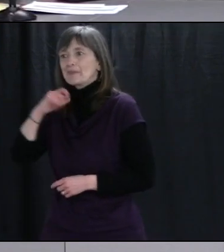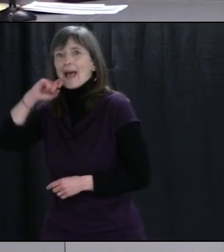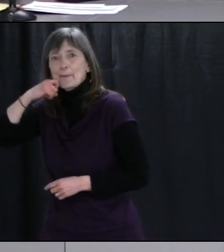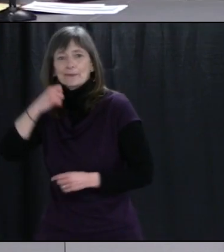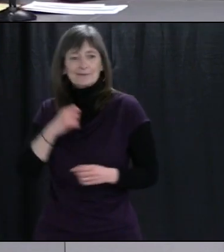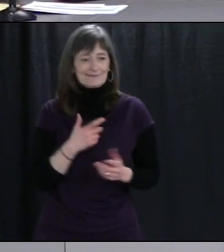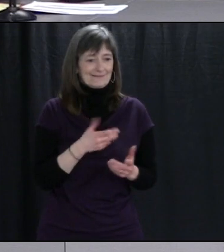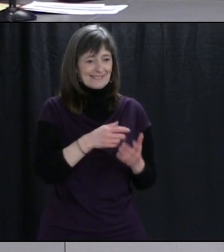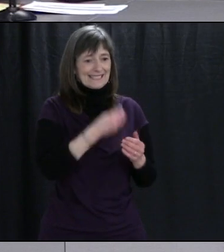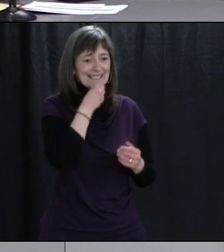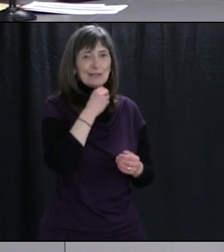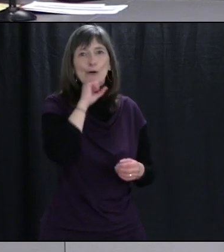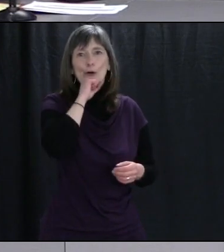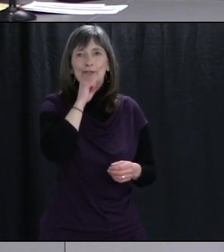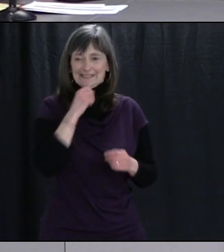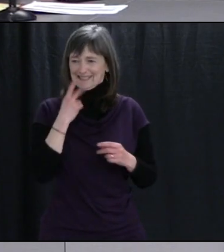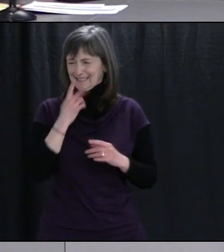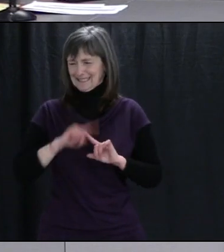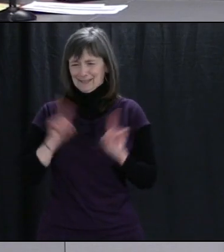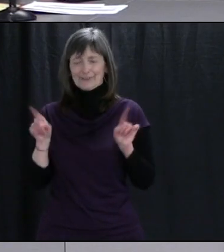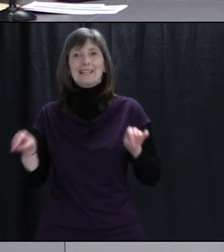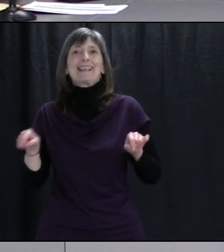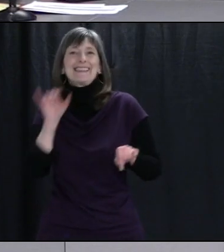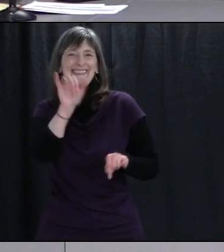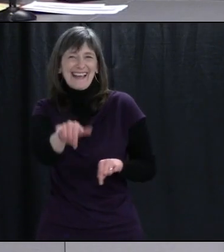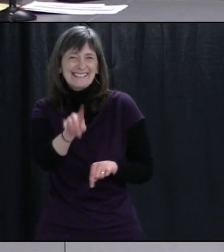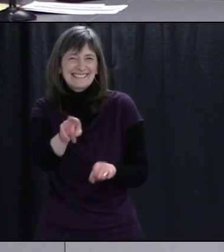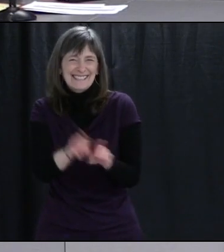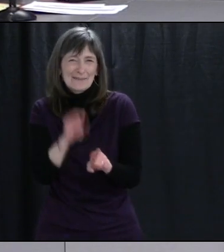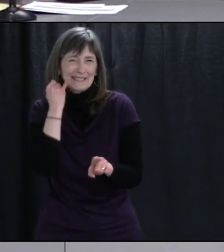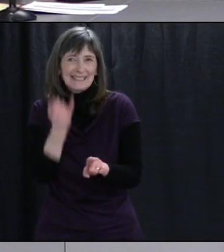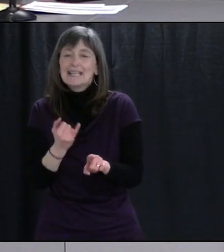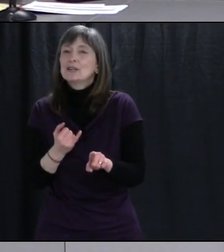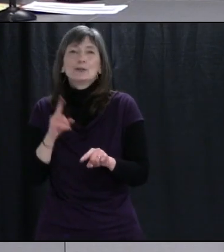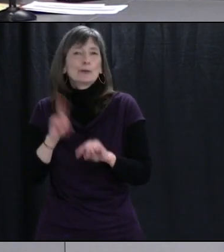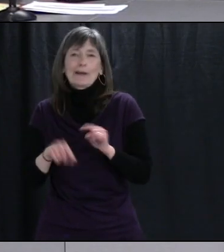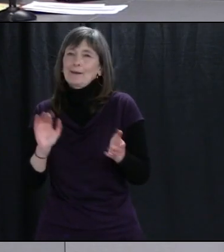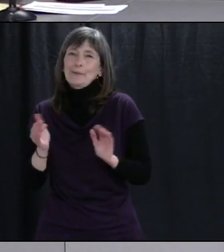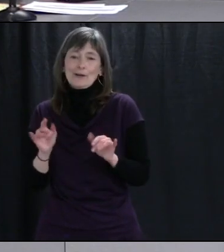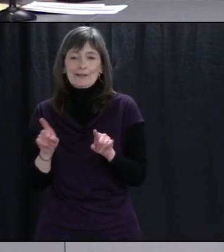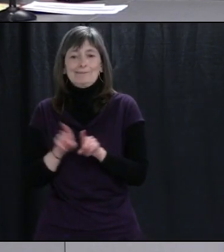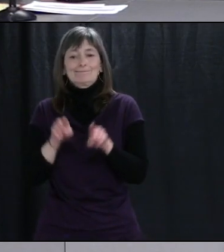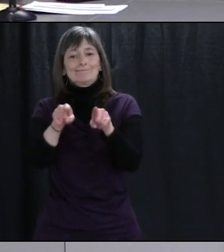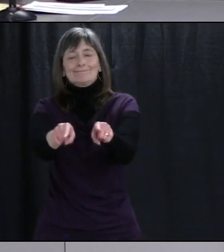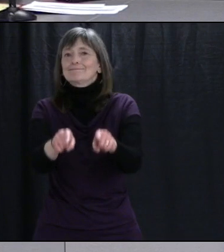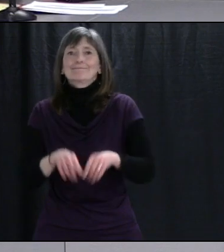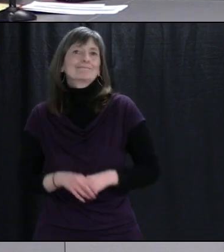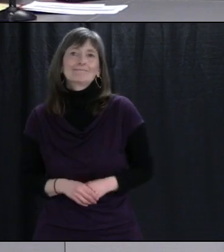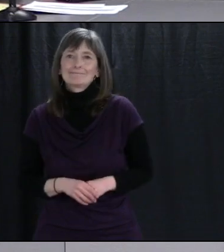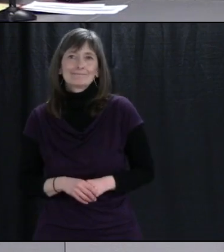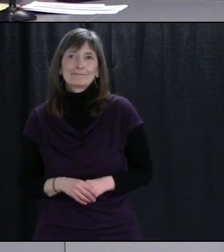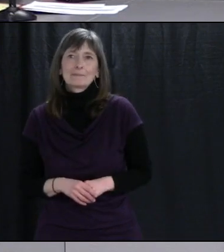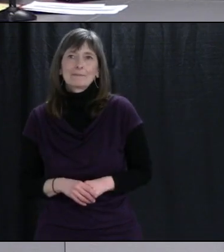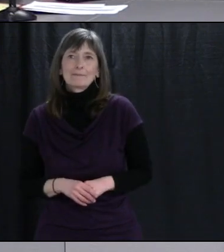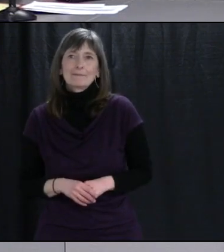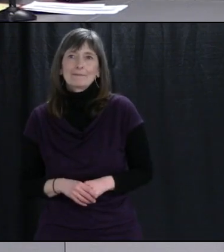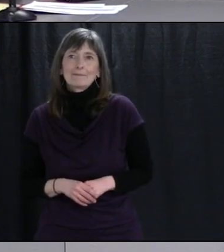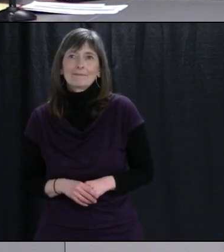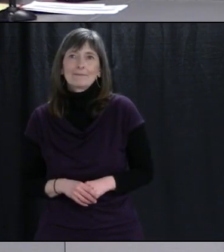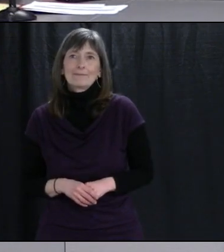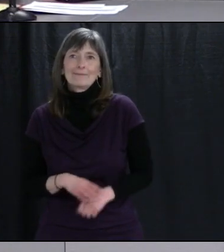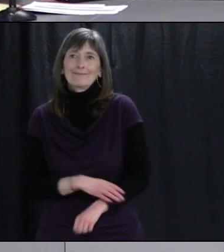Do we have a question from Kellyanne Roberts of NTV News? Please go ahead. Your line is open. Thank